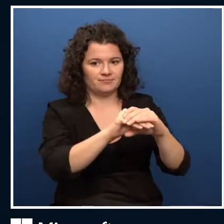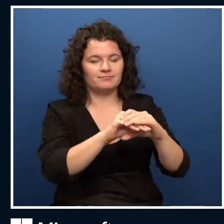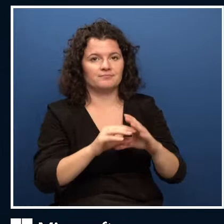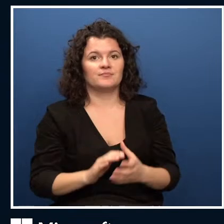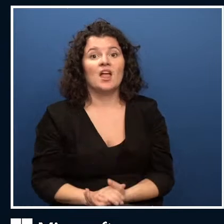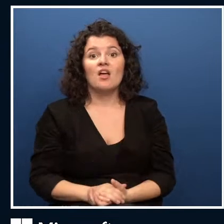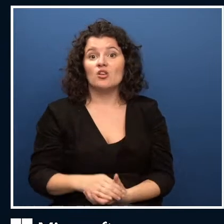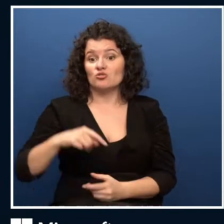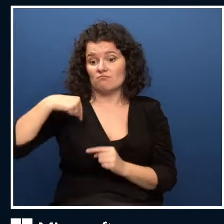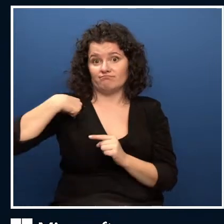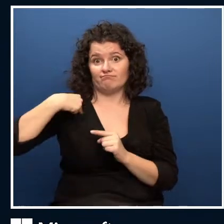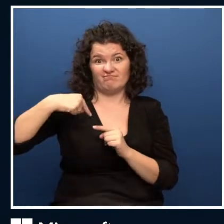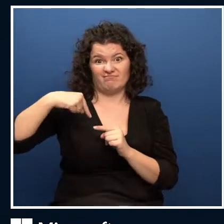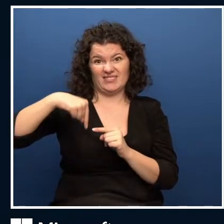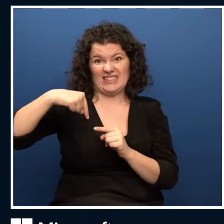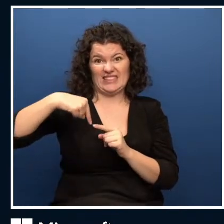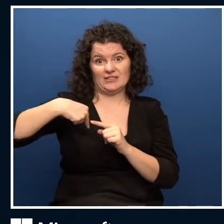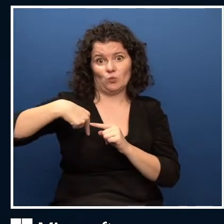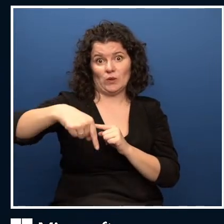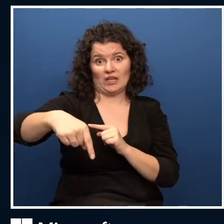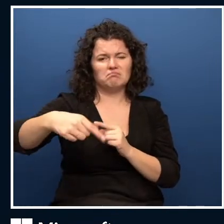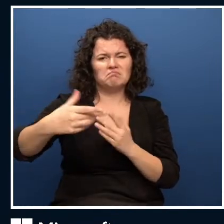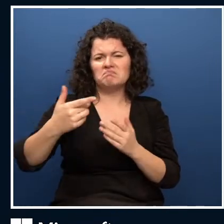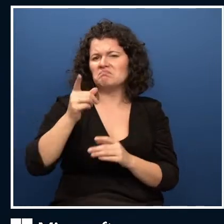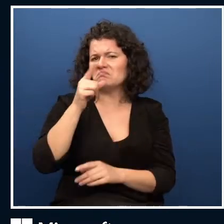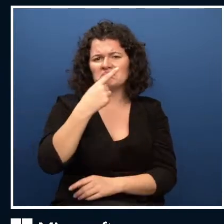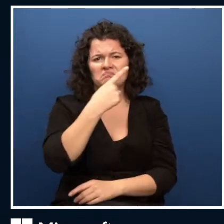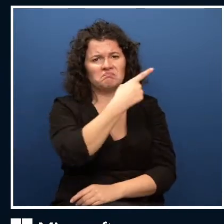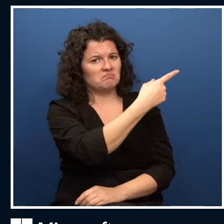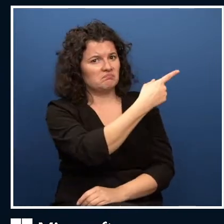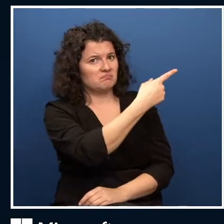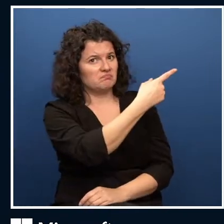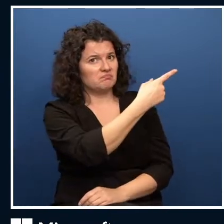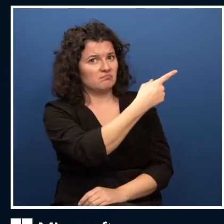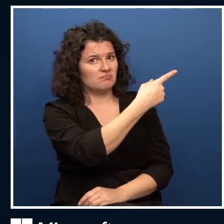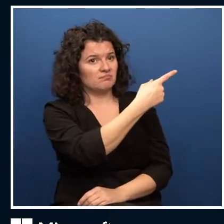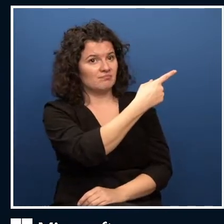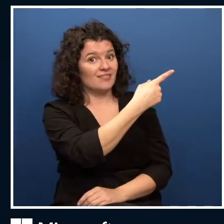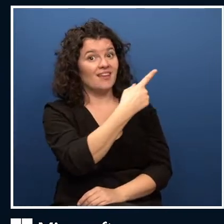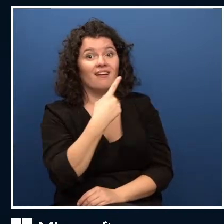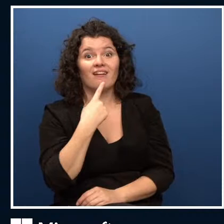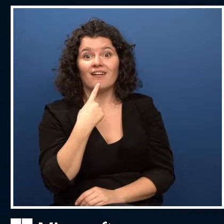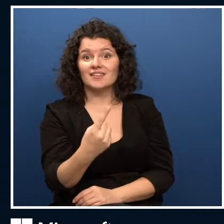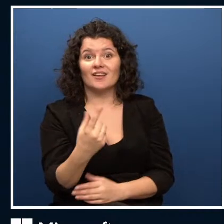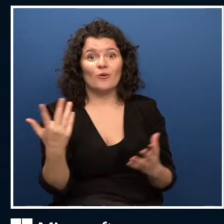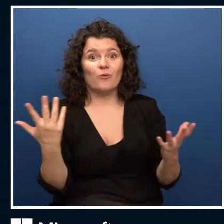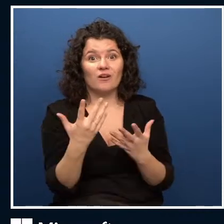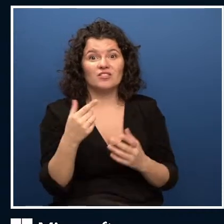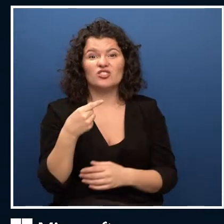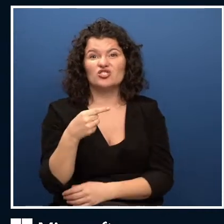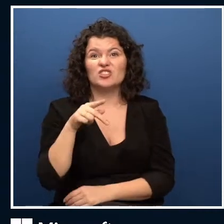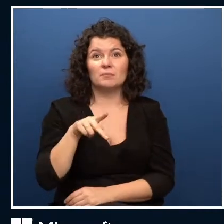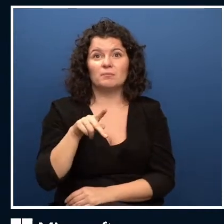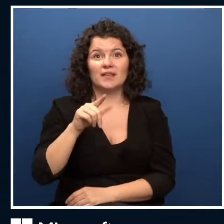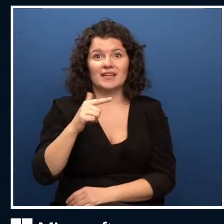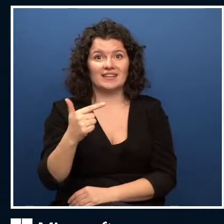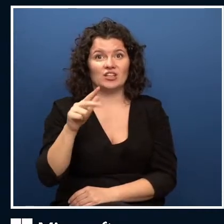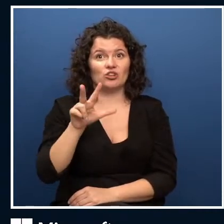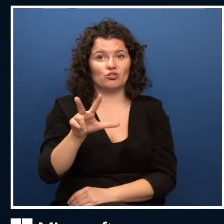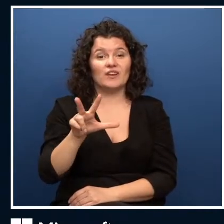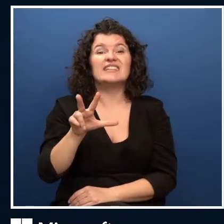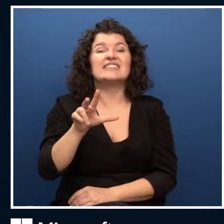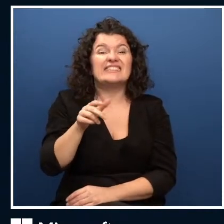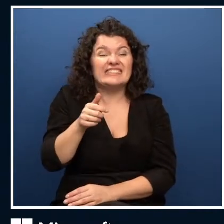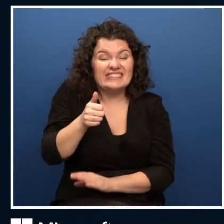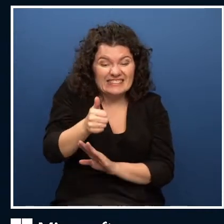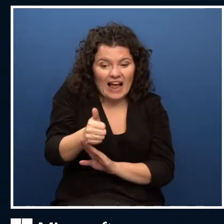a person mentions how the GPT-3 is biased for Muslims. And this is indeed a huge problem. Even after